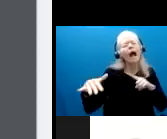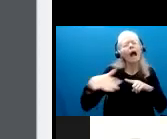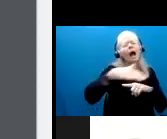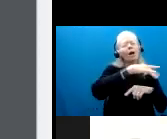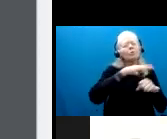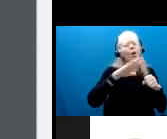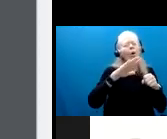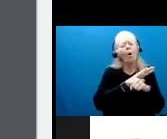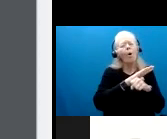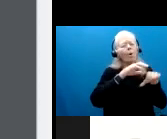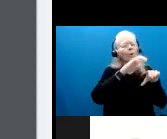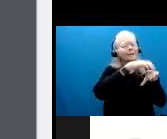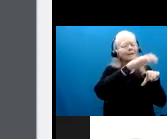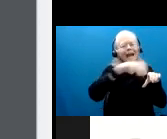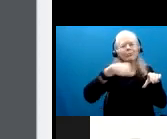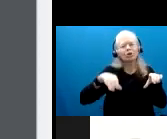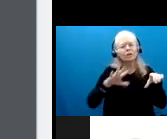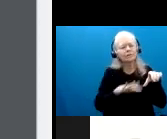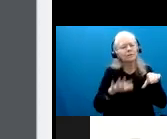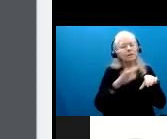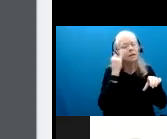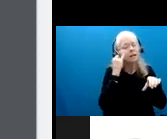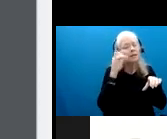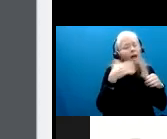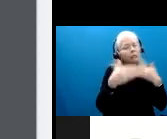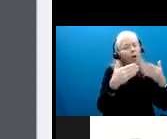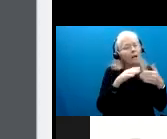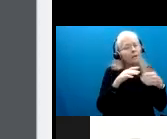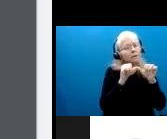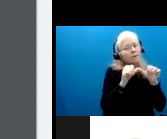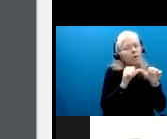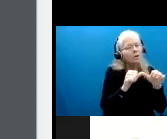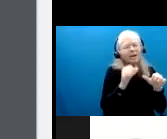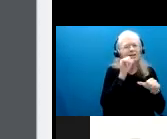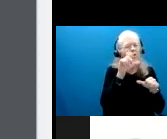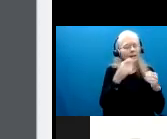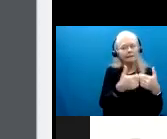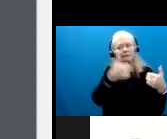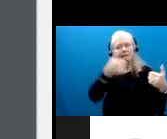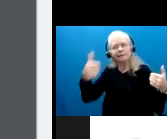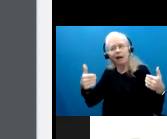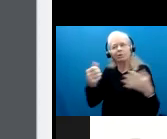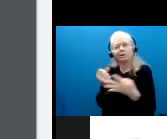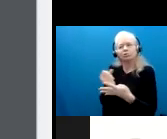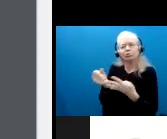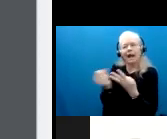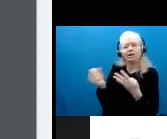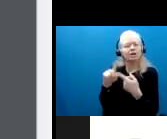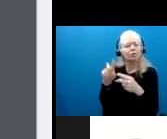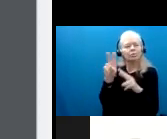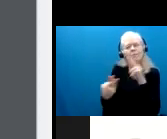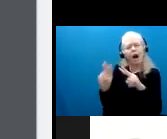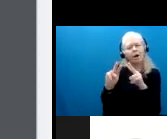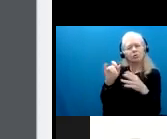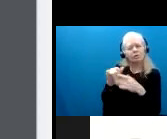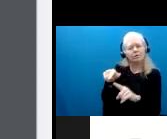don't think that you need a separate strategy to monitor housing development. But I think